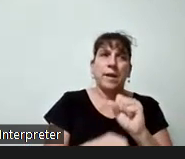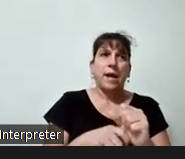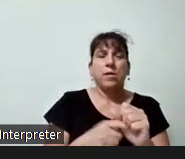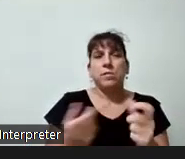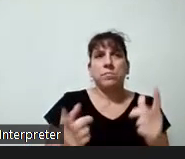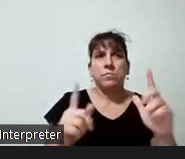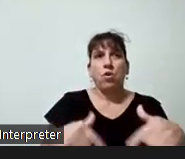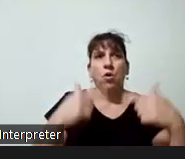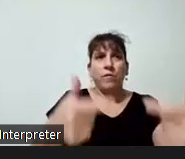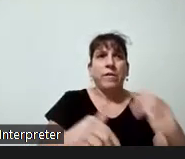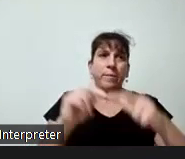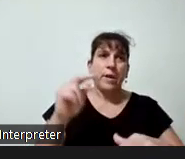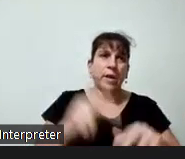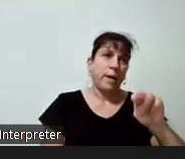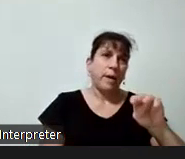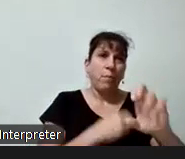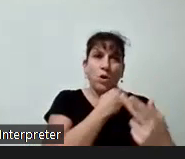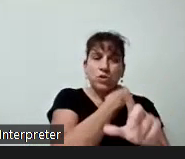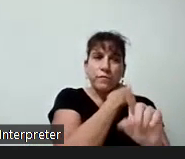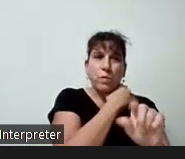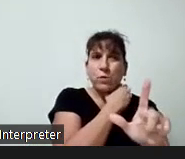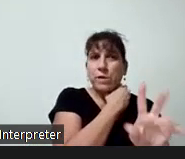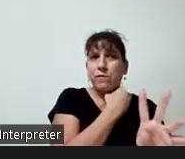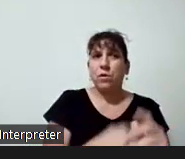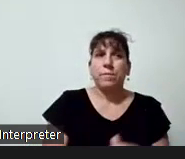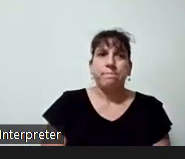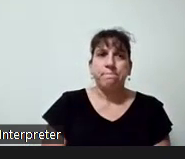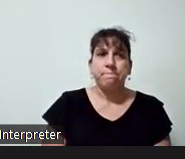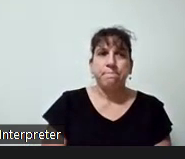of the building by March of 2024.